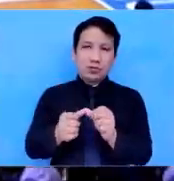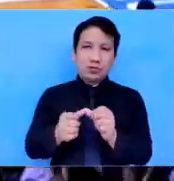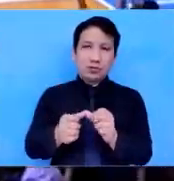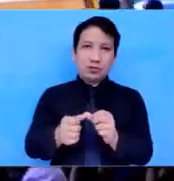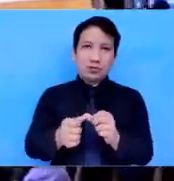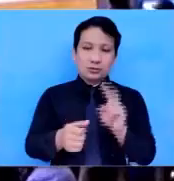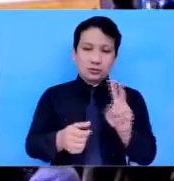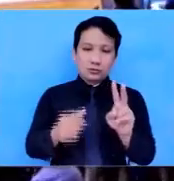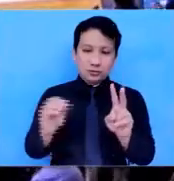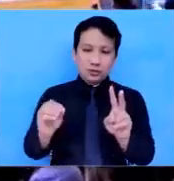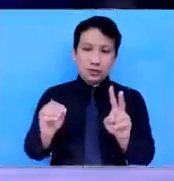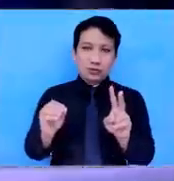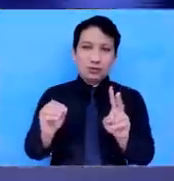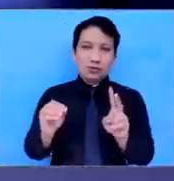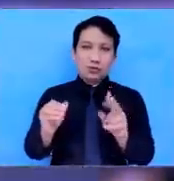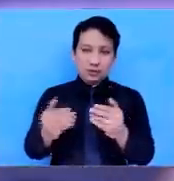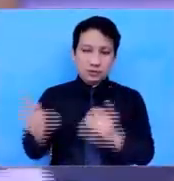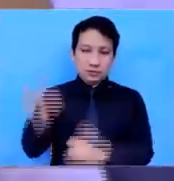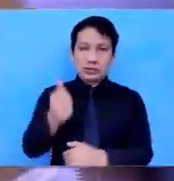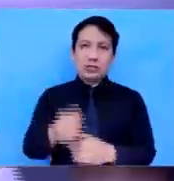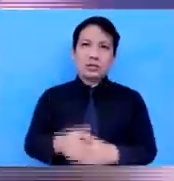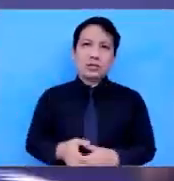foreign dragons